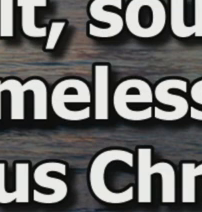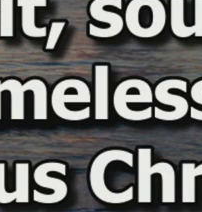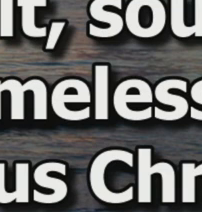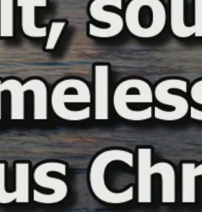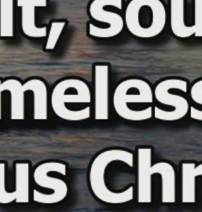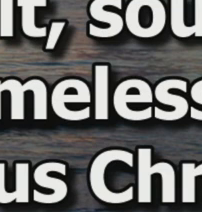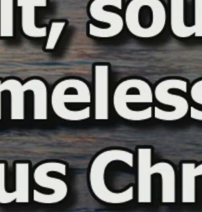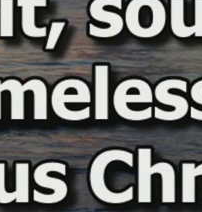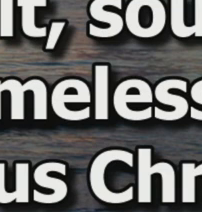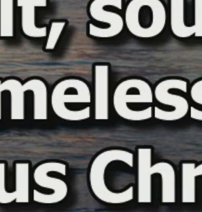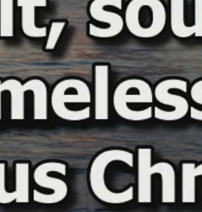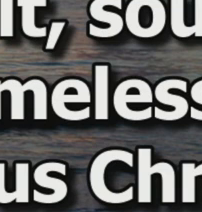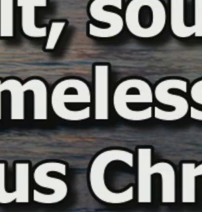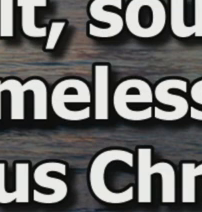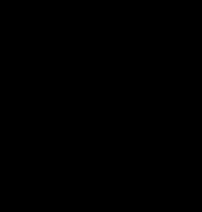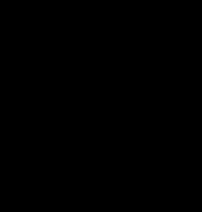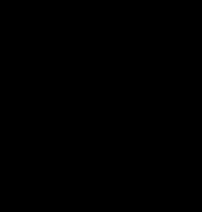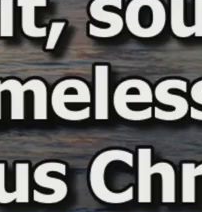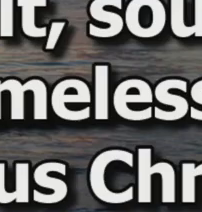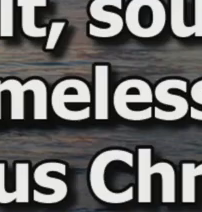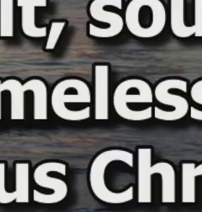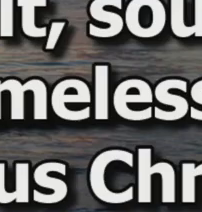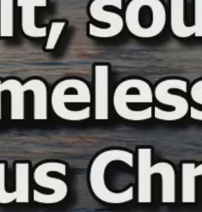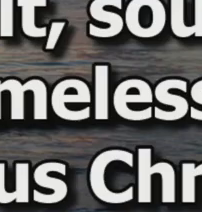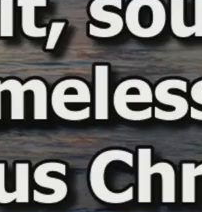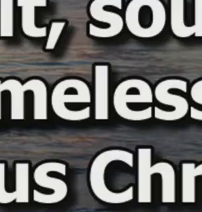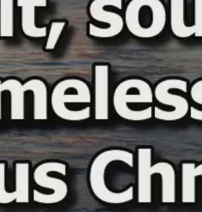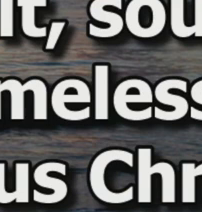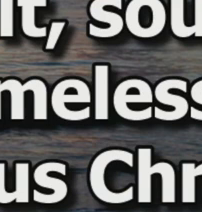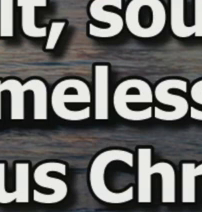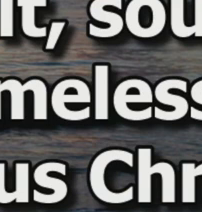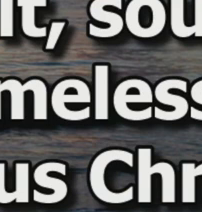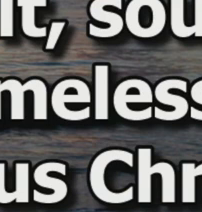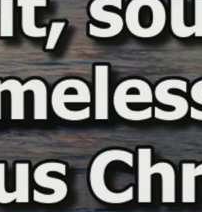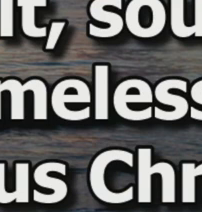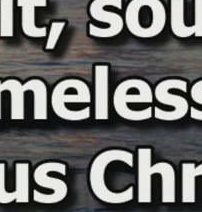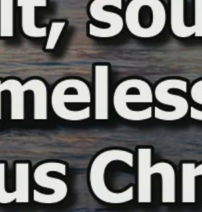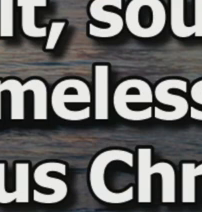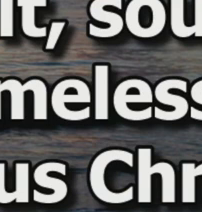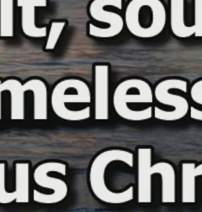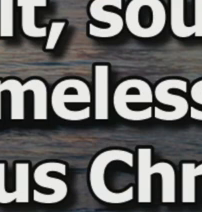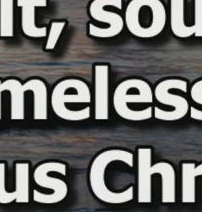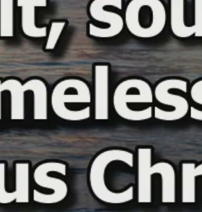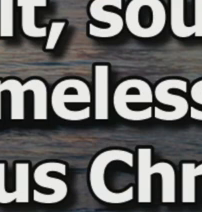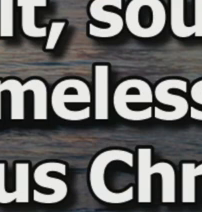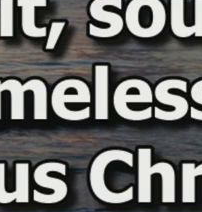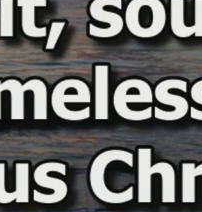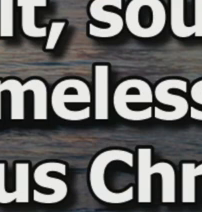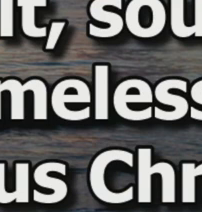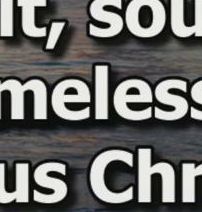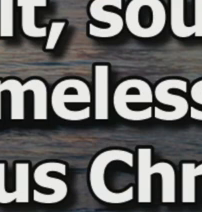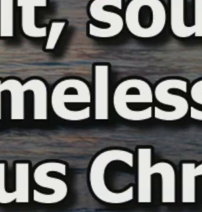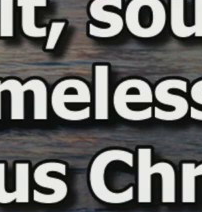spirit, soul, and body be preserved blameless at the coming of our Lord Jesus Christ. Are you seeing that one